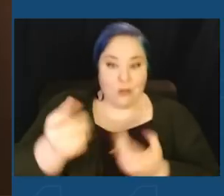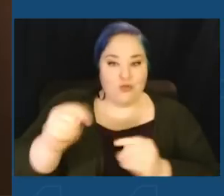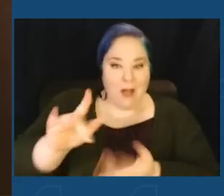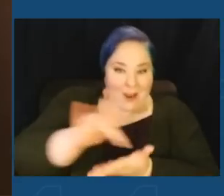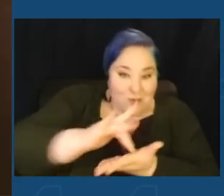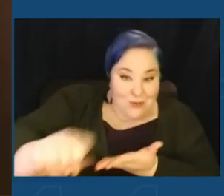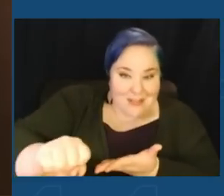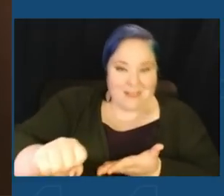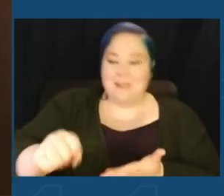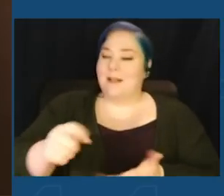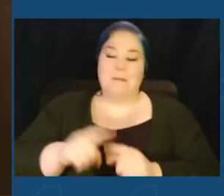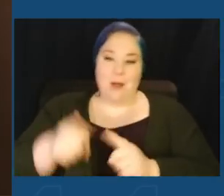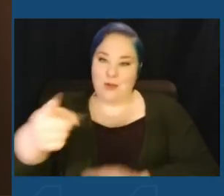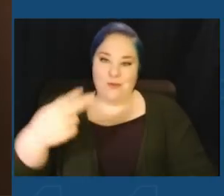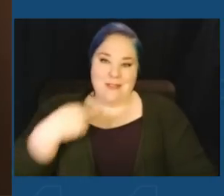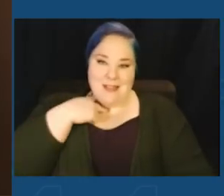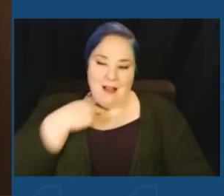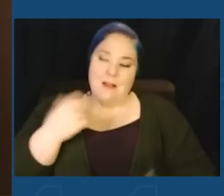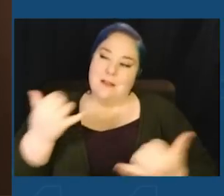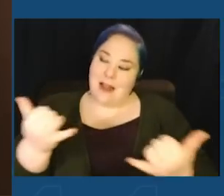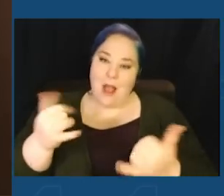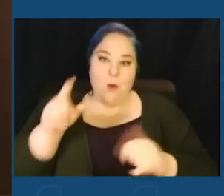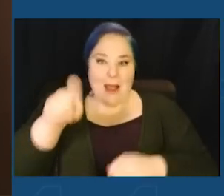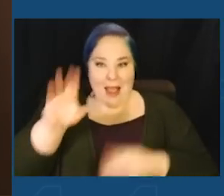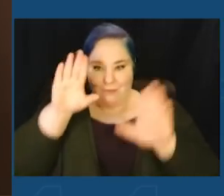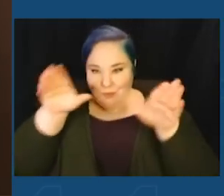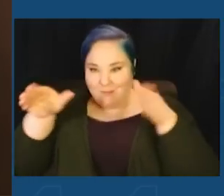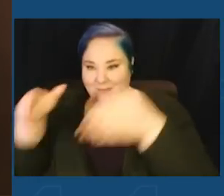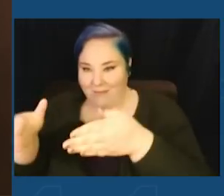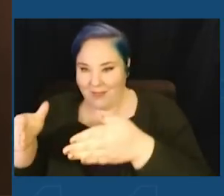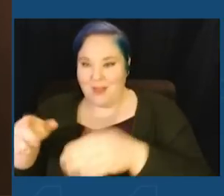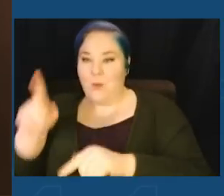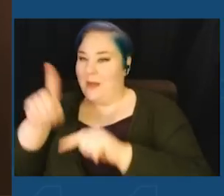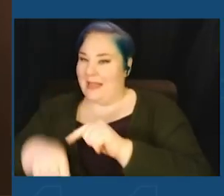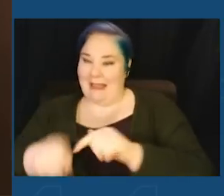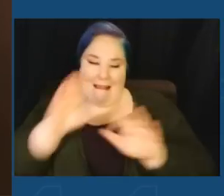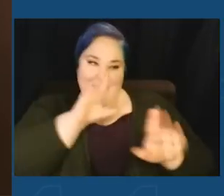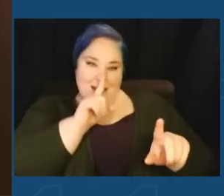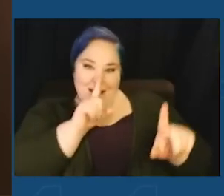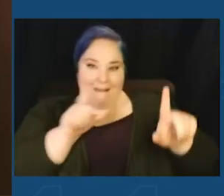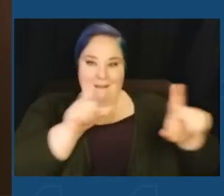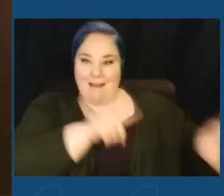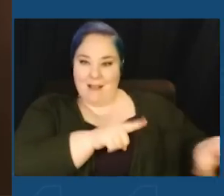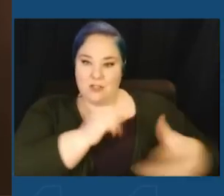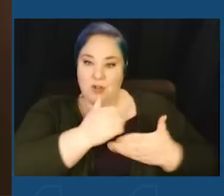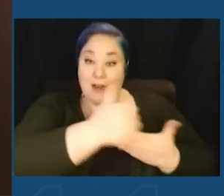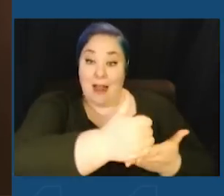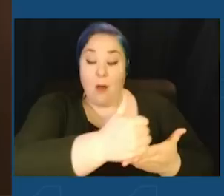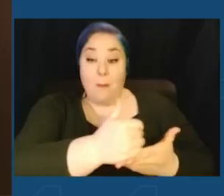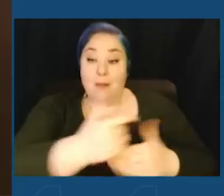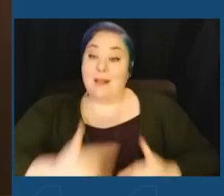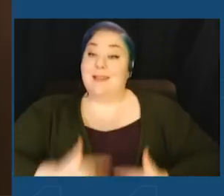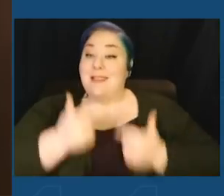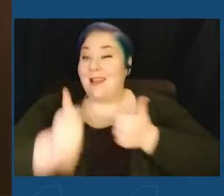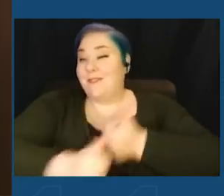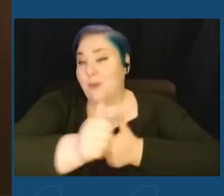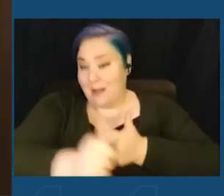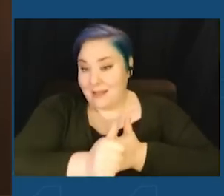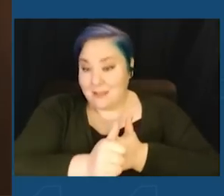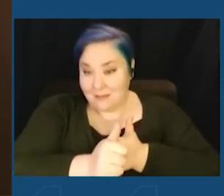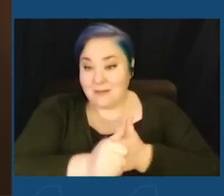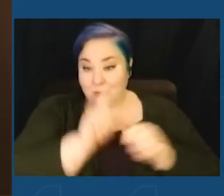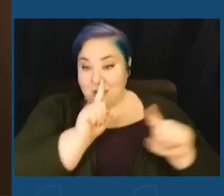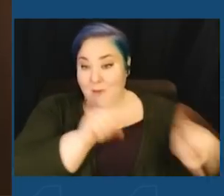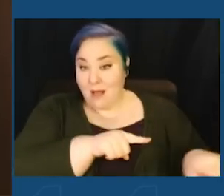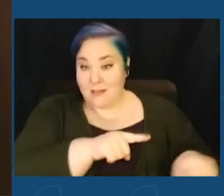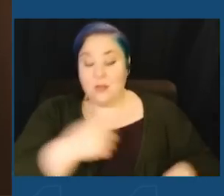our efforts to respond, including, most importantly, life-saving response. We had to dig out